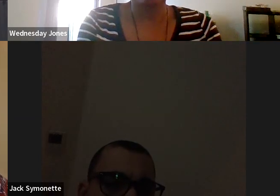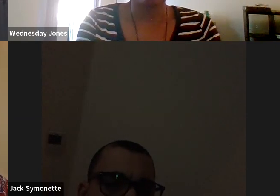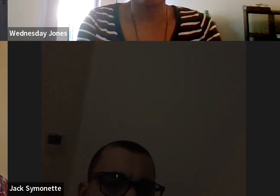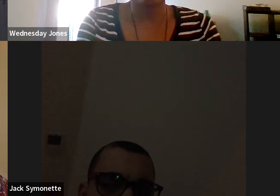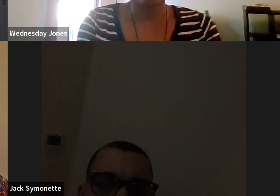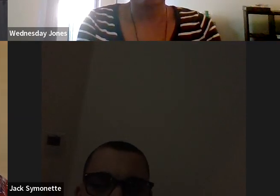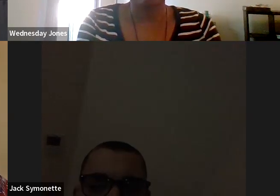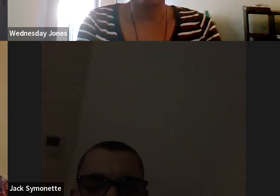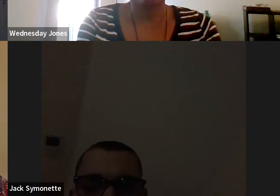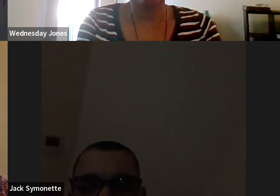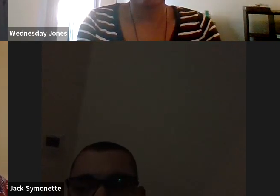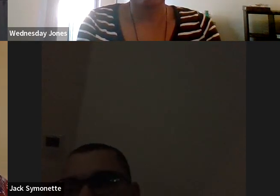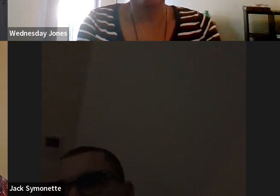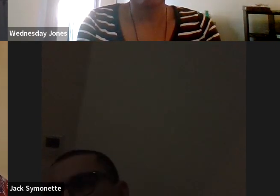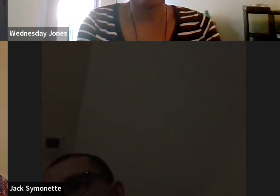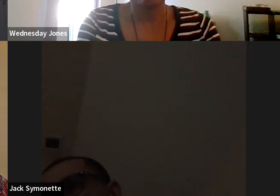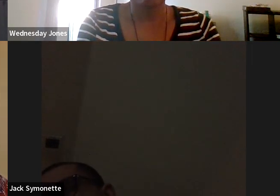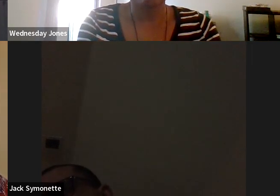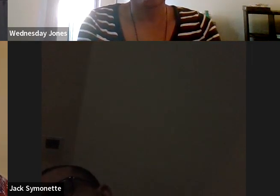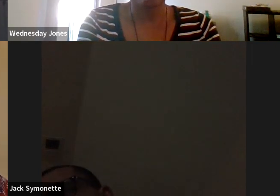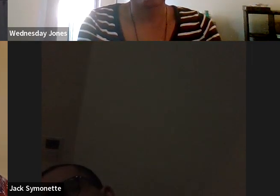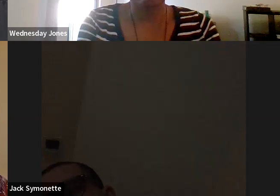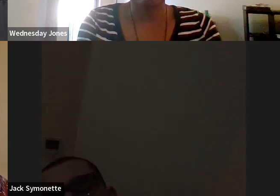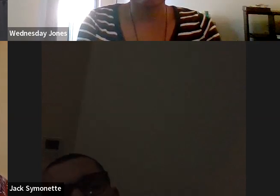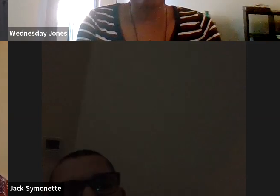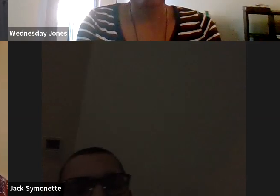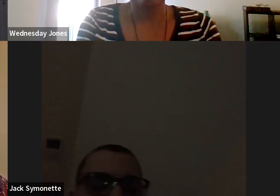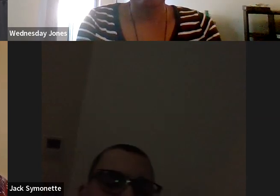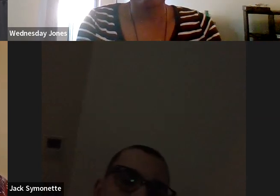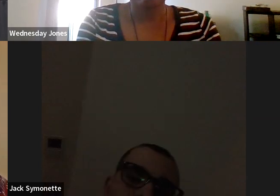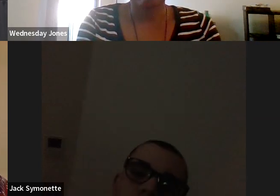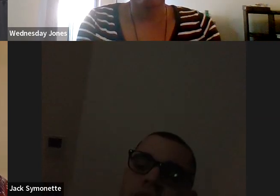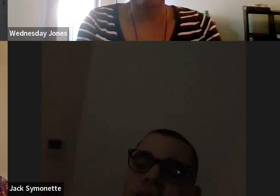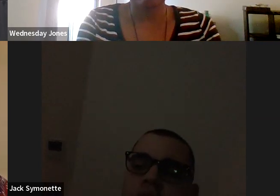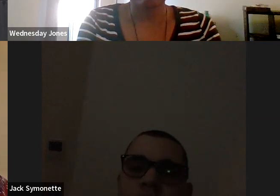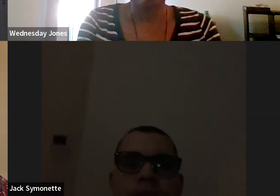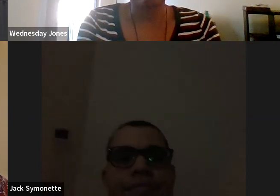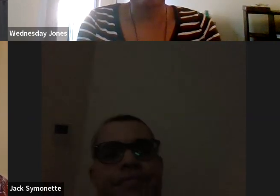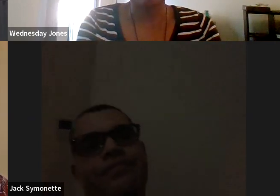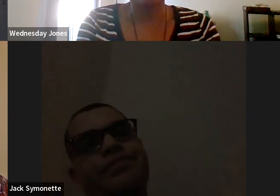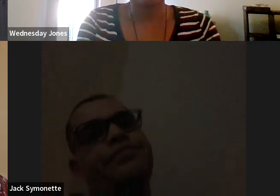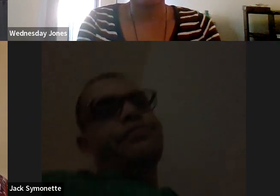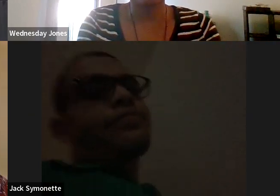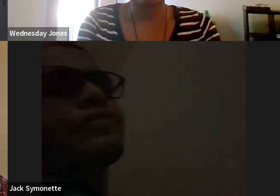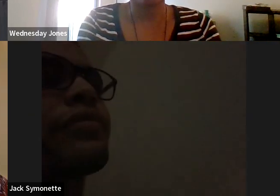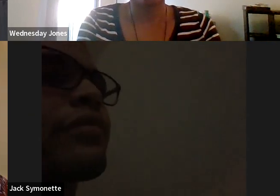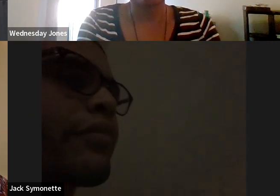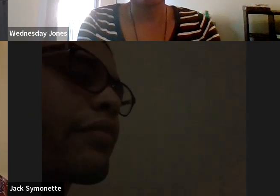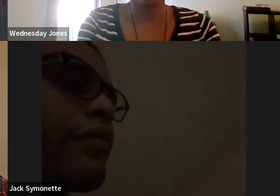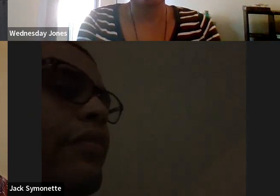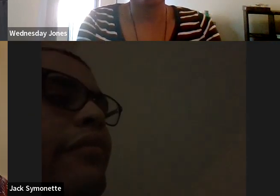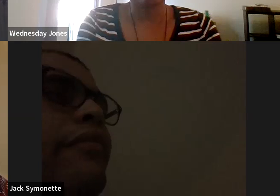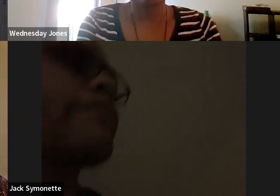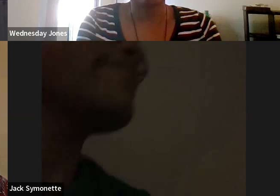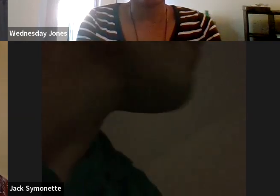for the education that you might need to then go into the workforce and get competitive